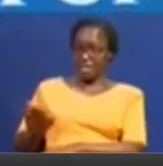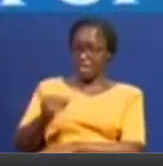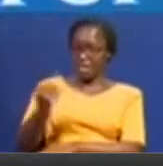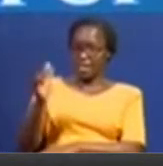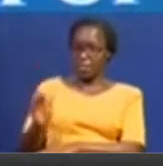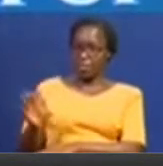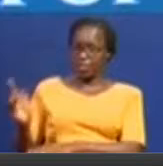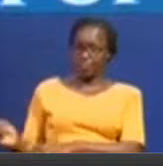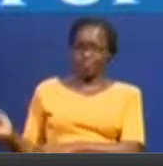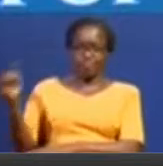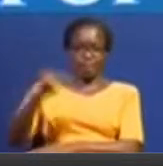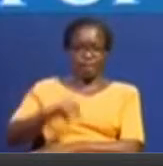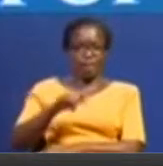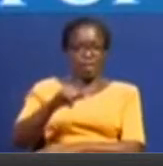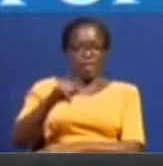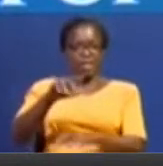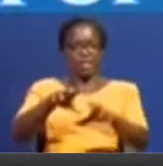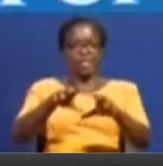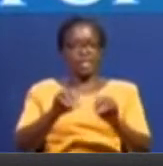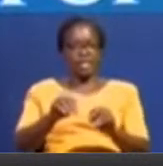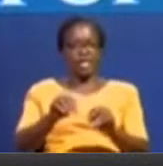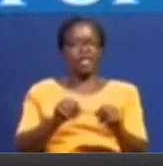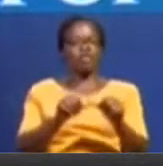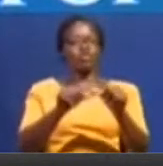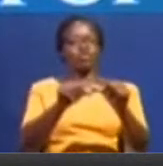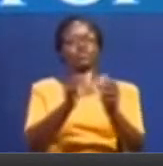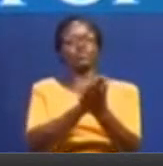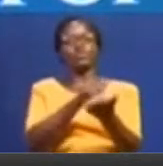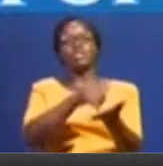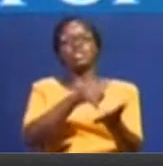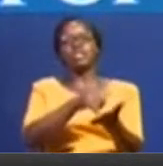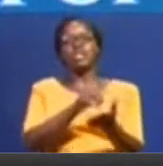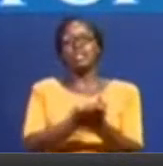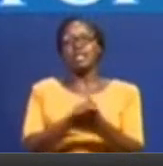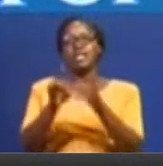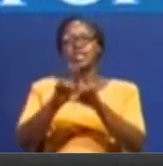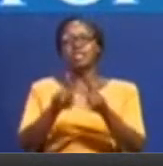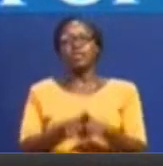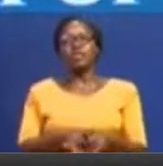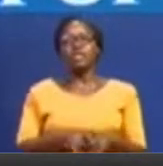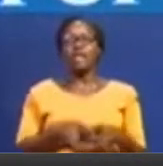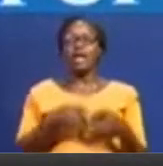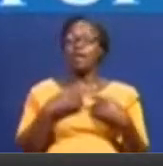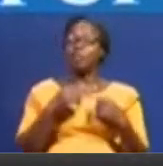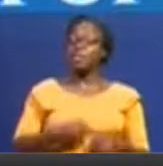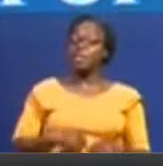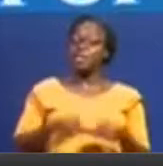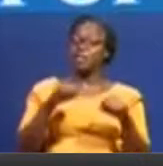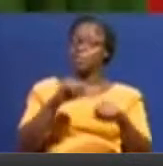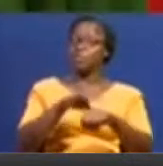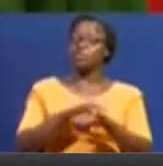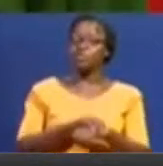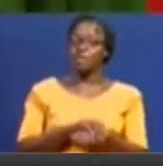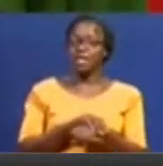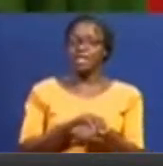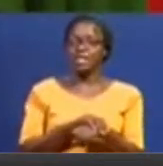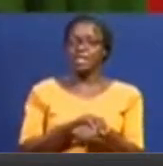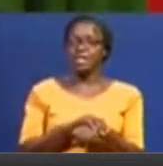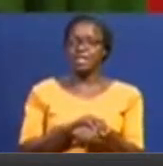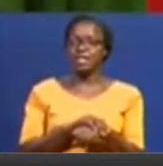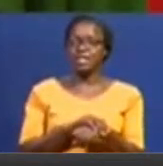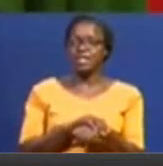is able to come and take it over and run with it. I have also been able to get quite